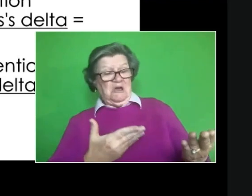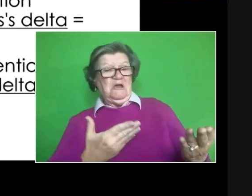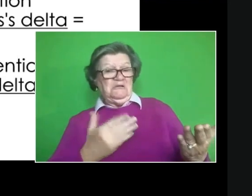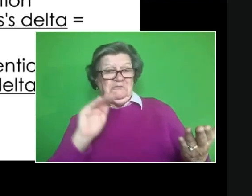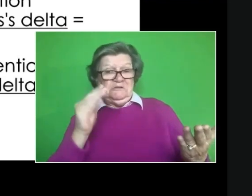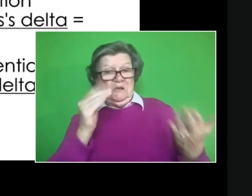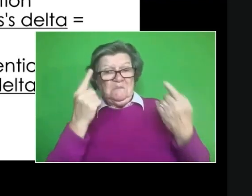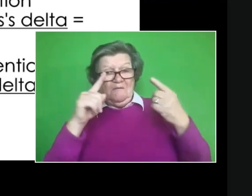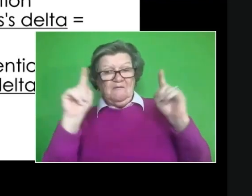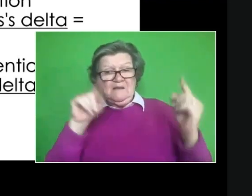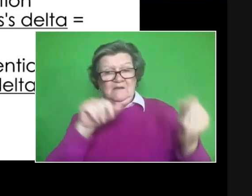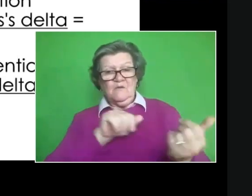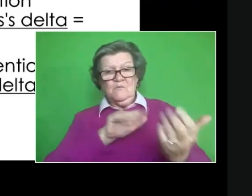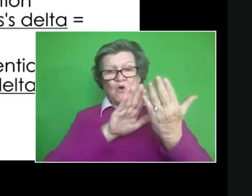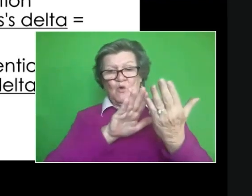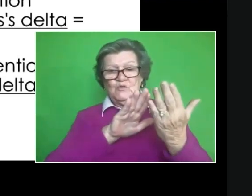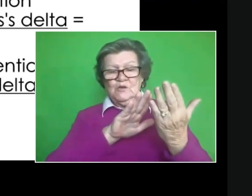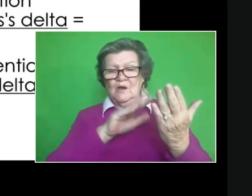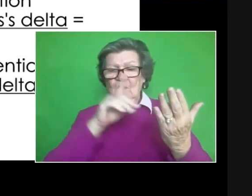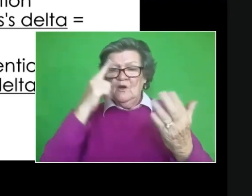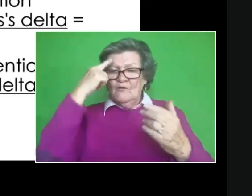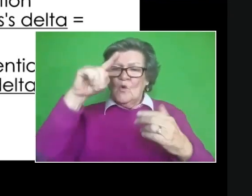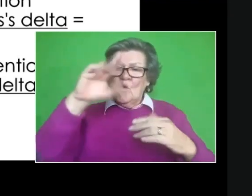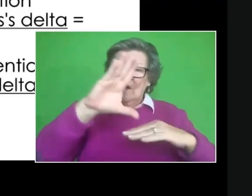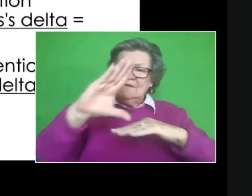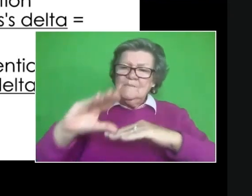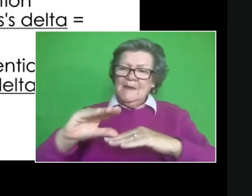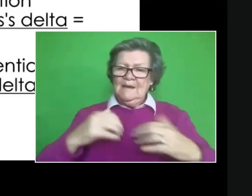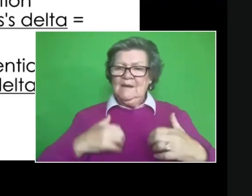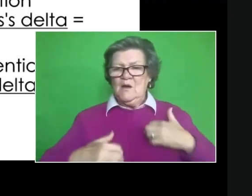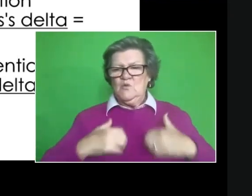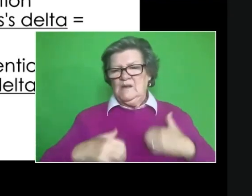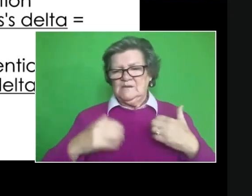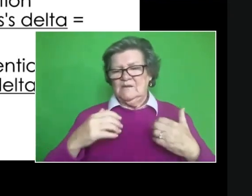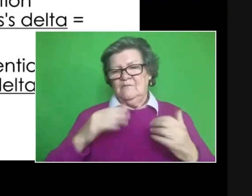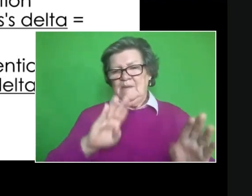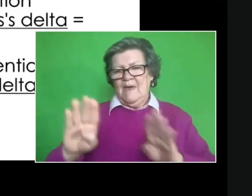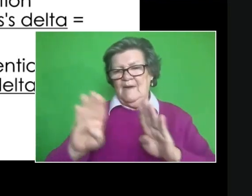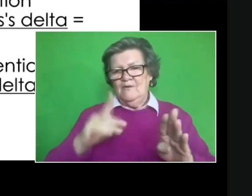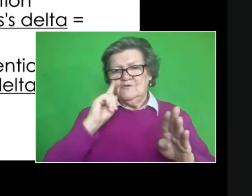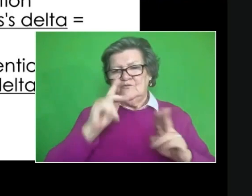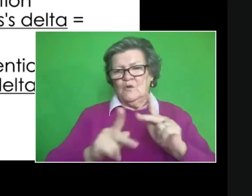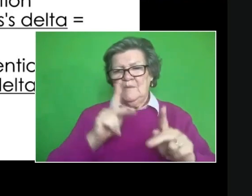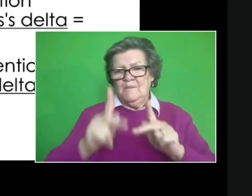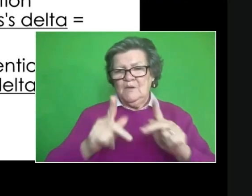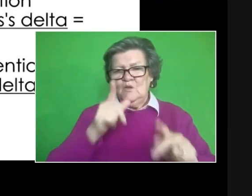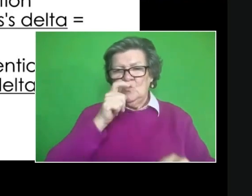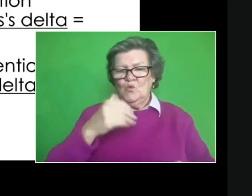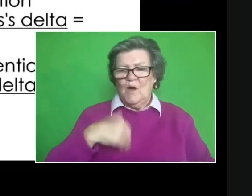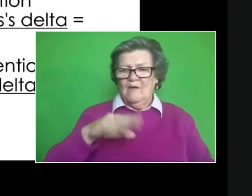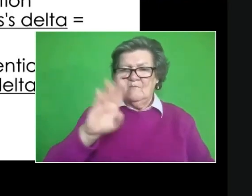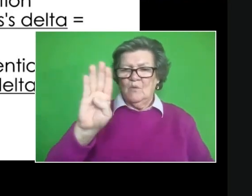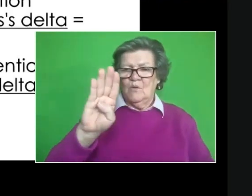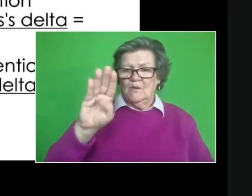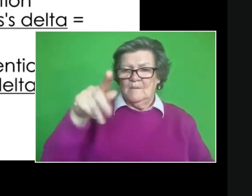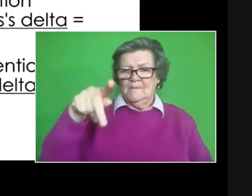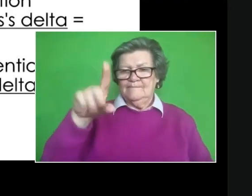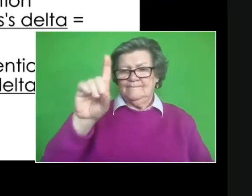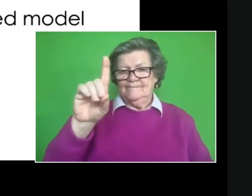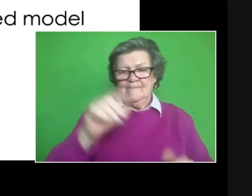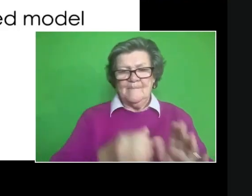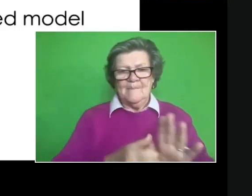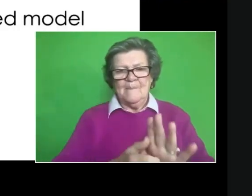approach to diminish aggressive behavior in individuals with borderline personality disorder.